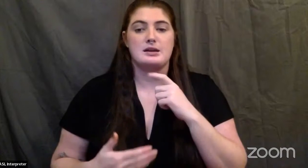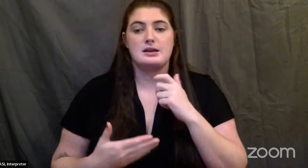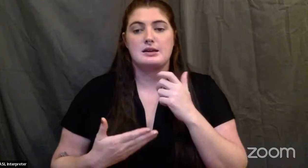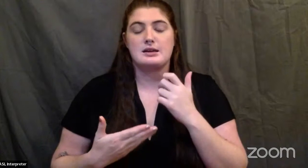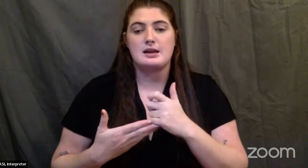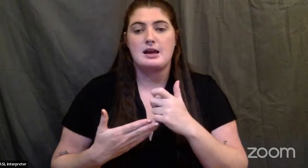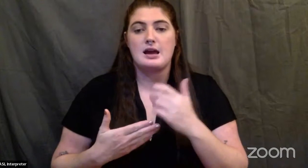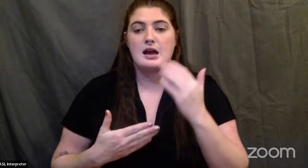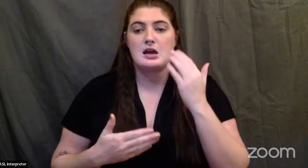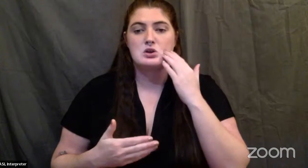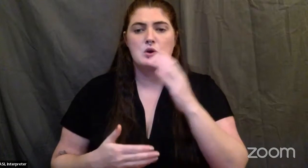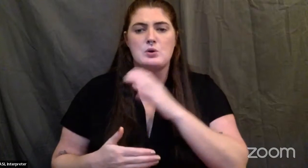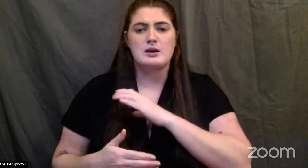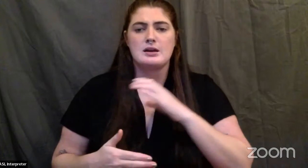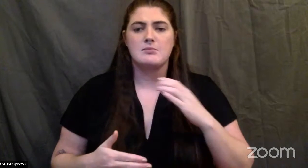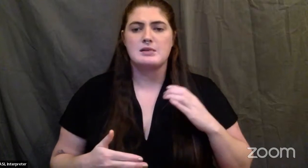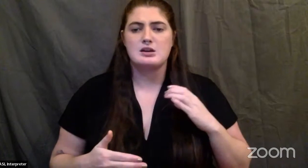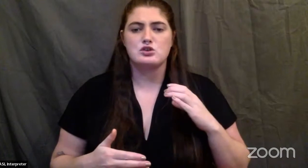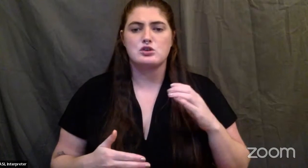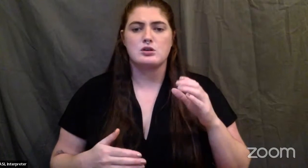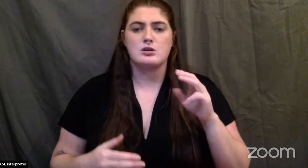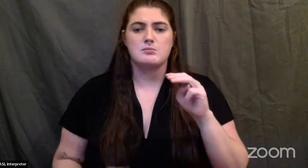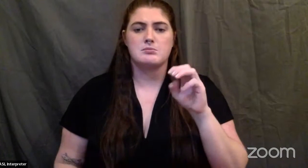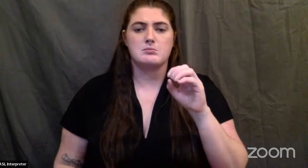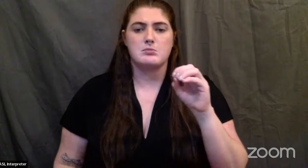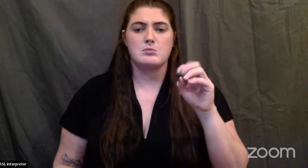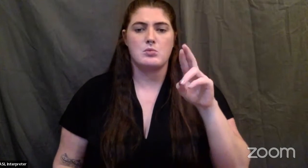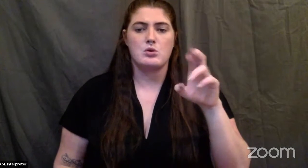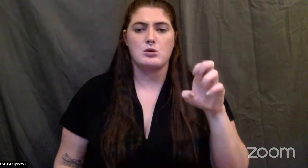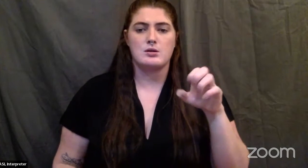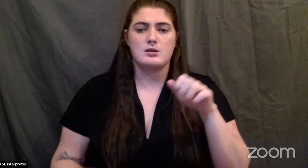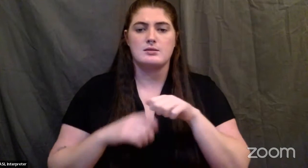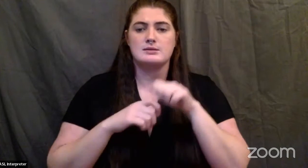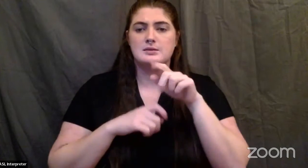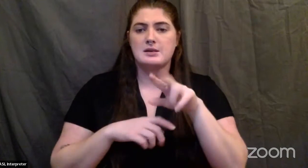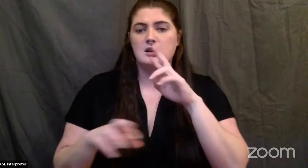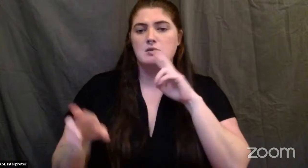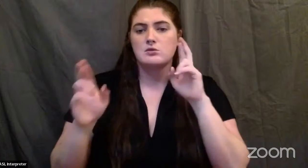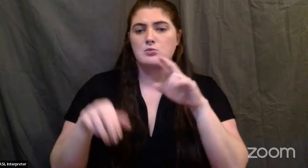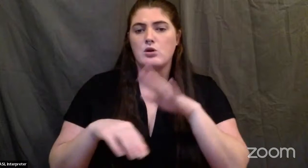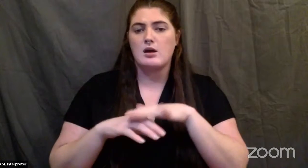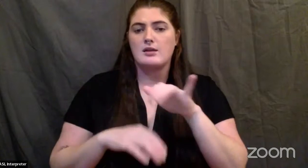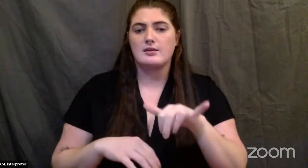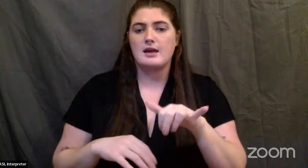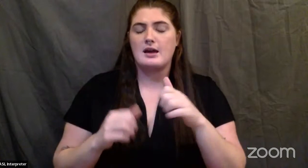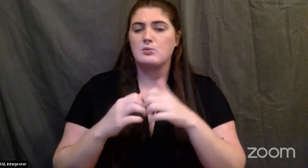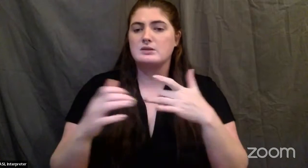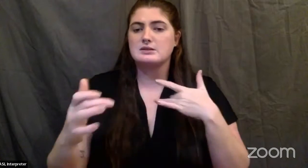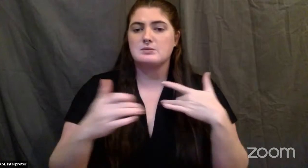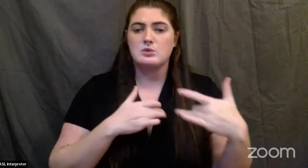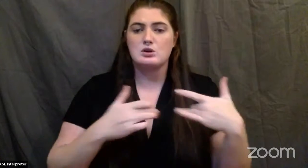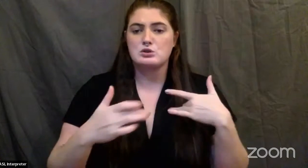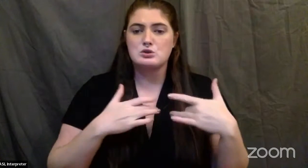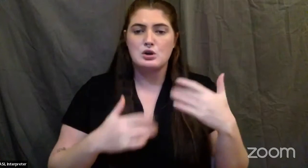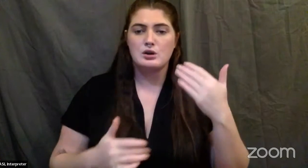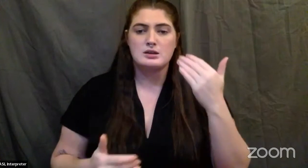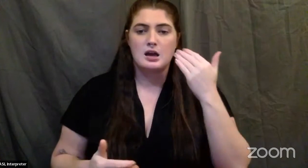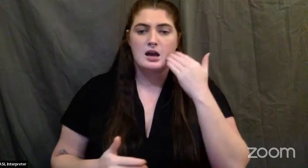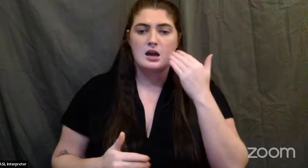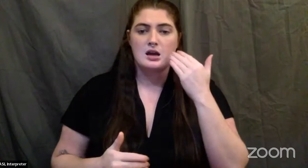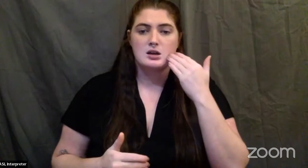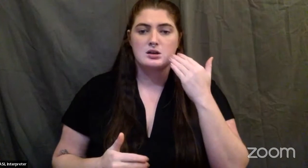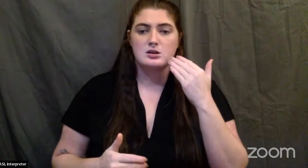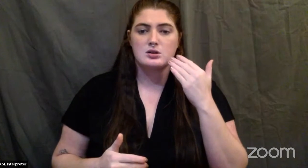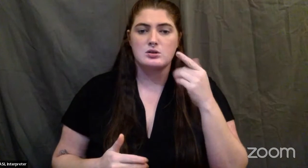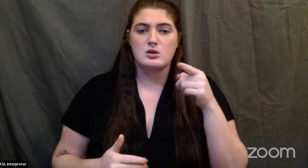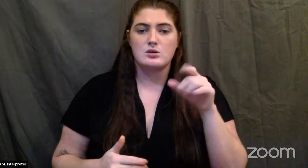know Commissioner Moore submitted a report on that with some concerns. I know, Skip, you had